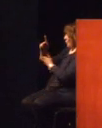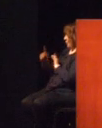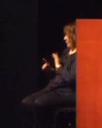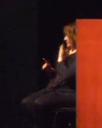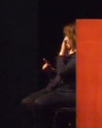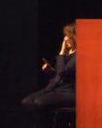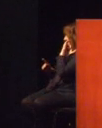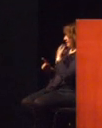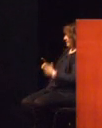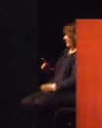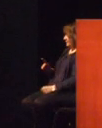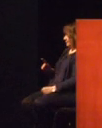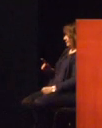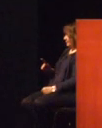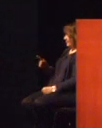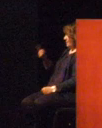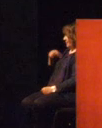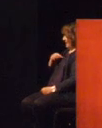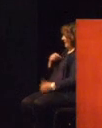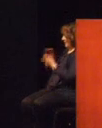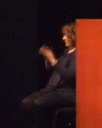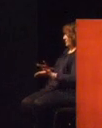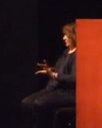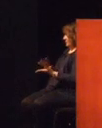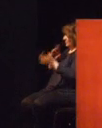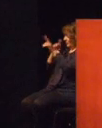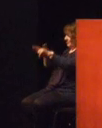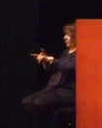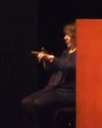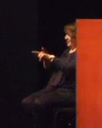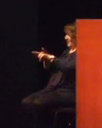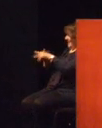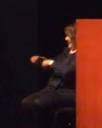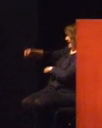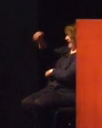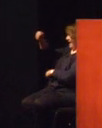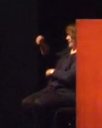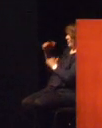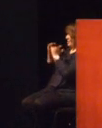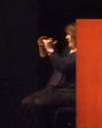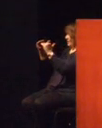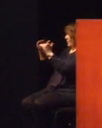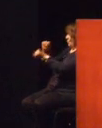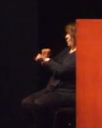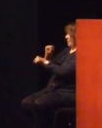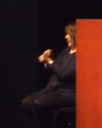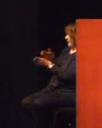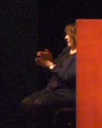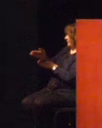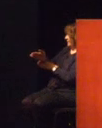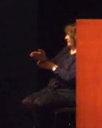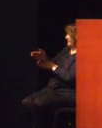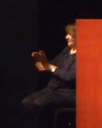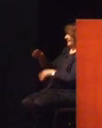where our students report at a much higher level in terms of working in their field of study, and others where it may